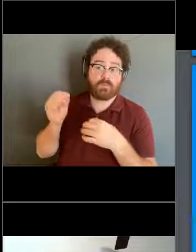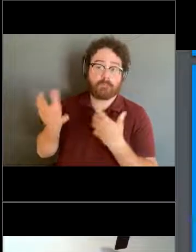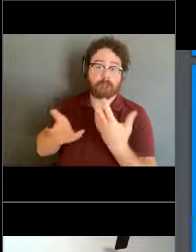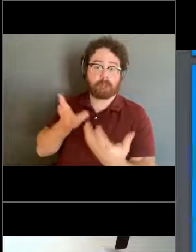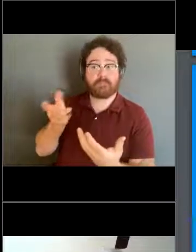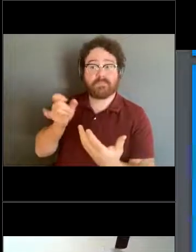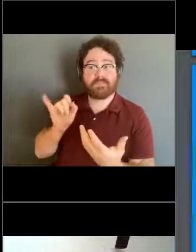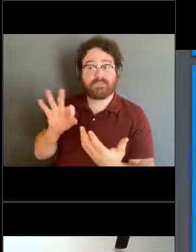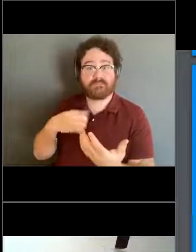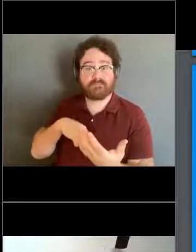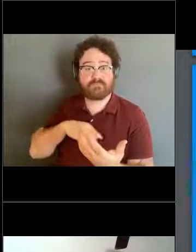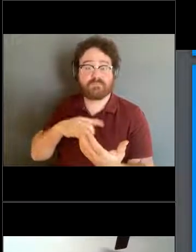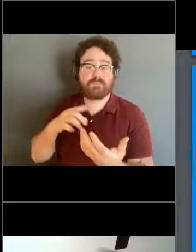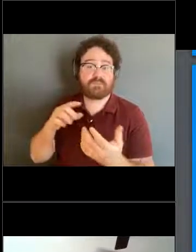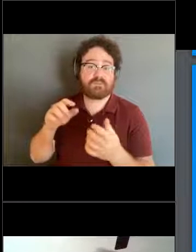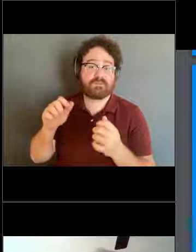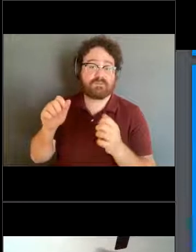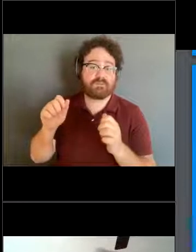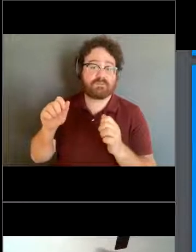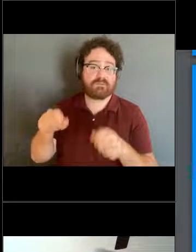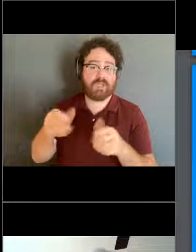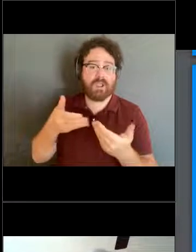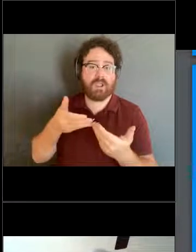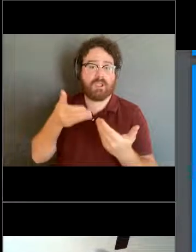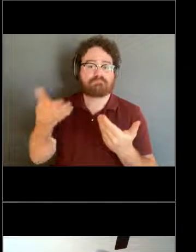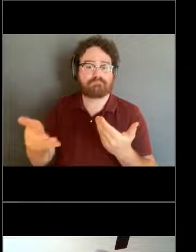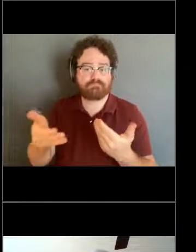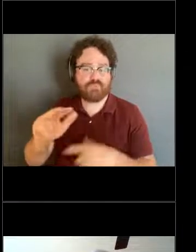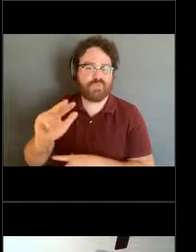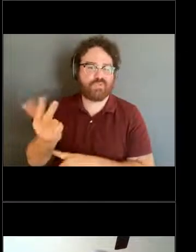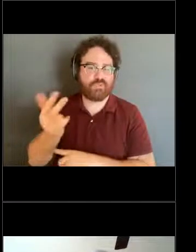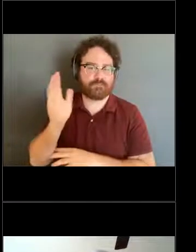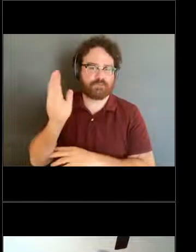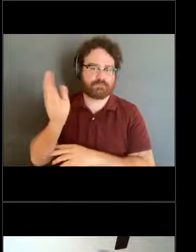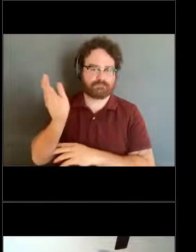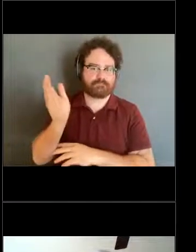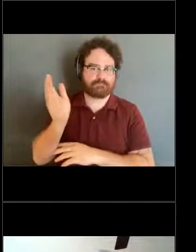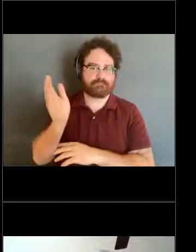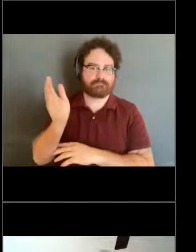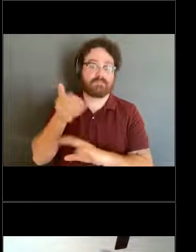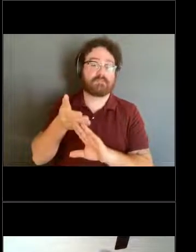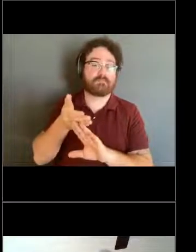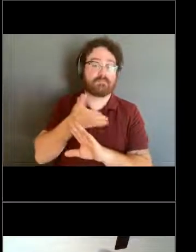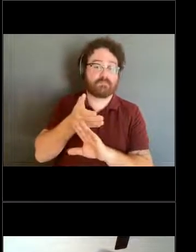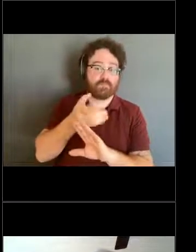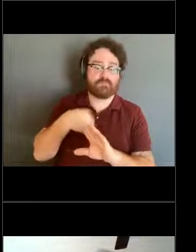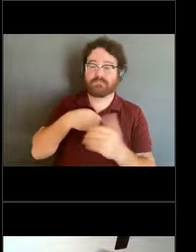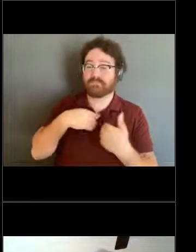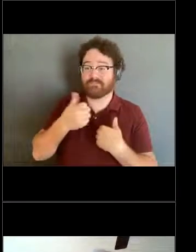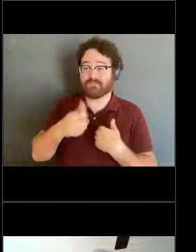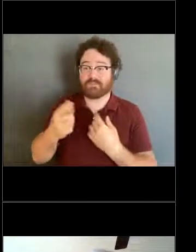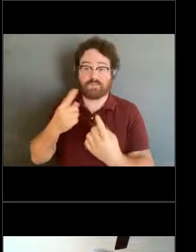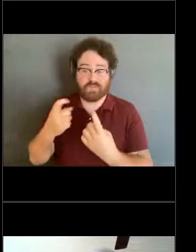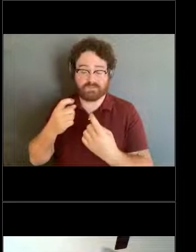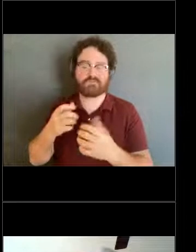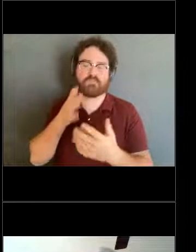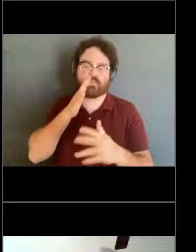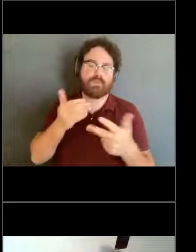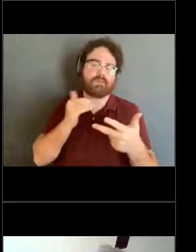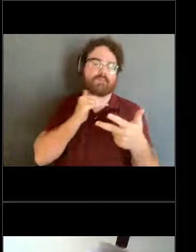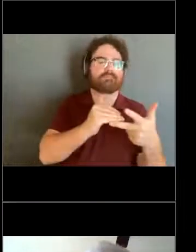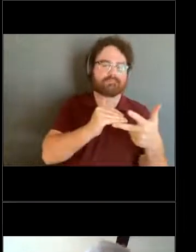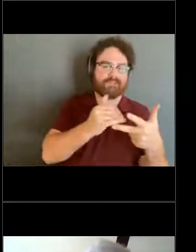we can then move on to the third presentation before there are any questions. Again,